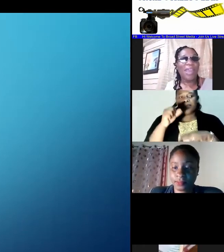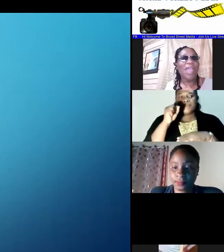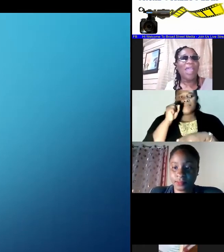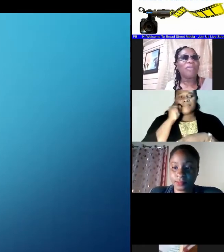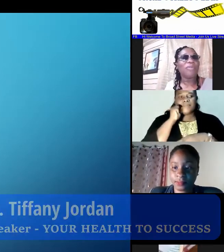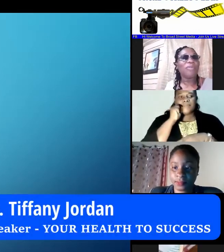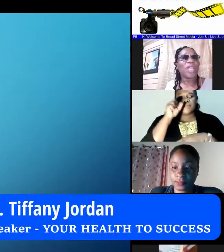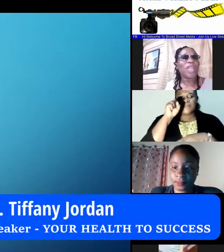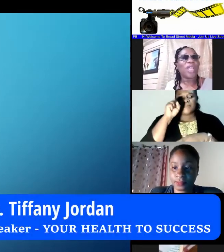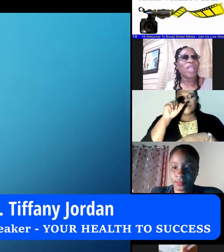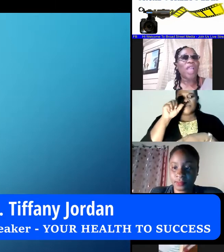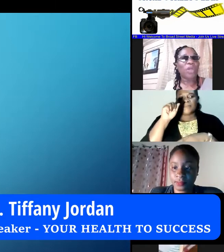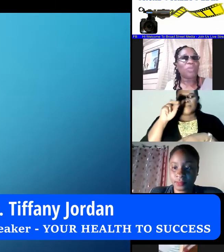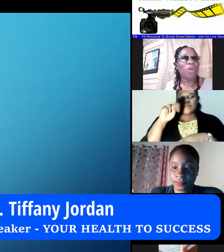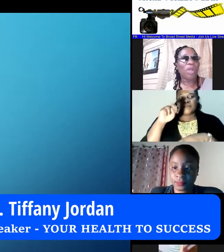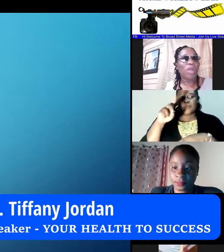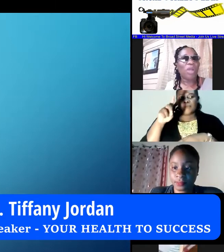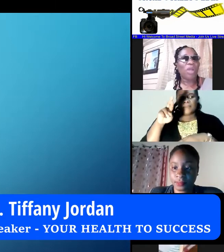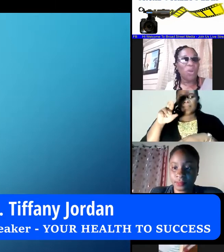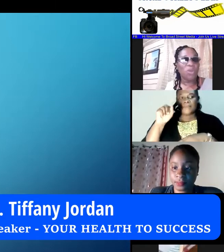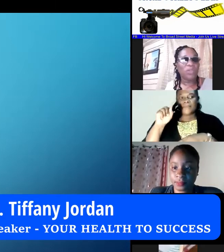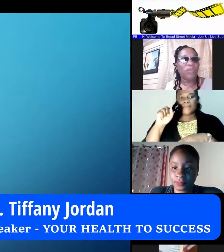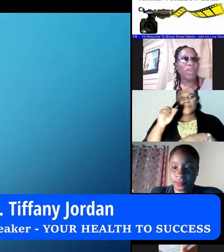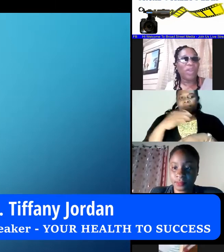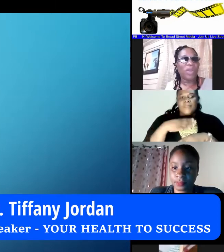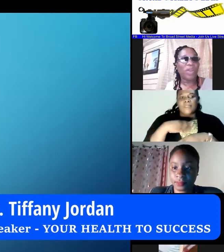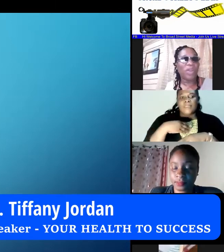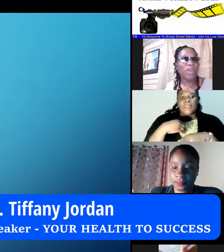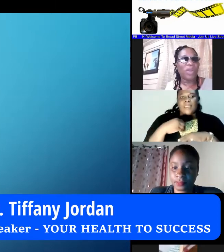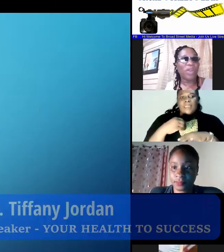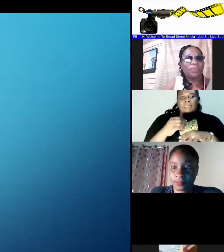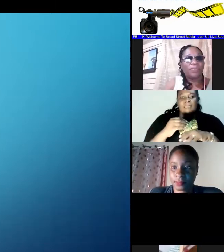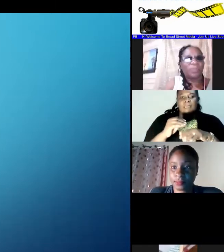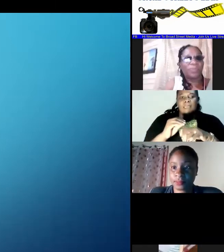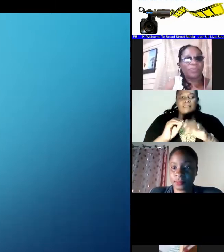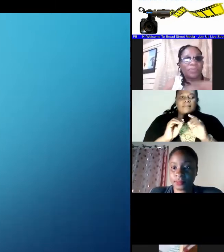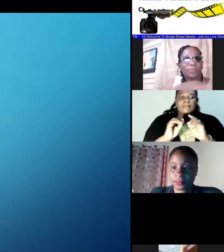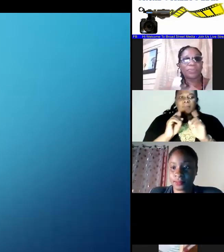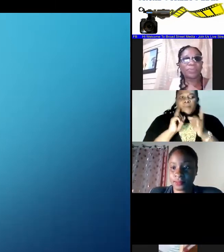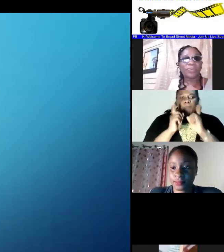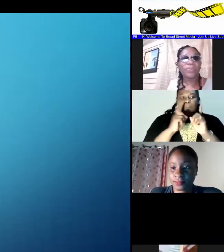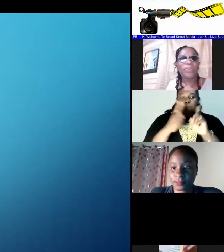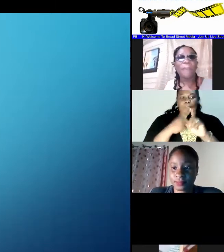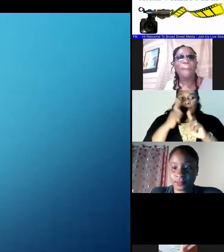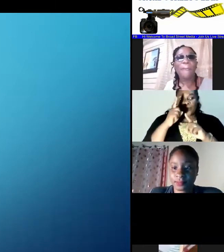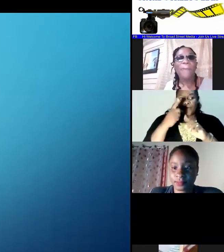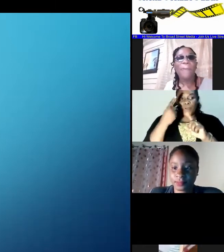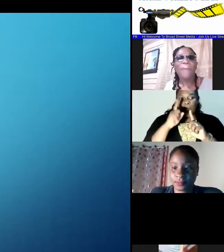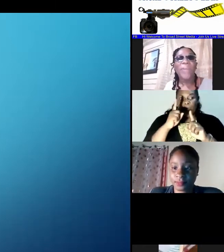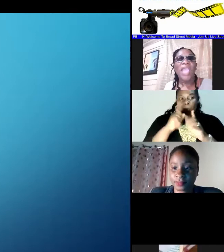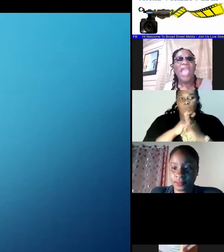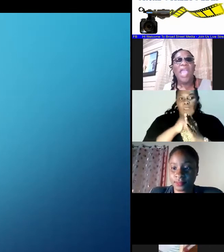and I'm your sport lady host for the next hour.